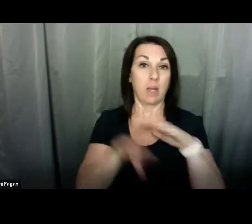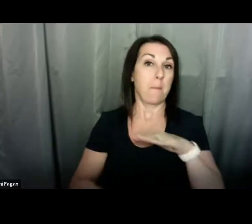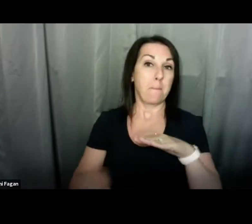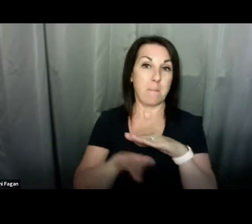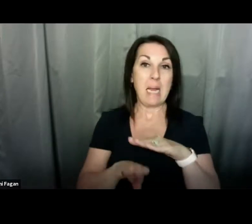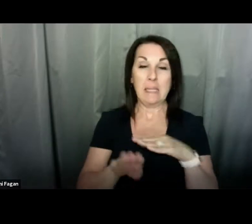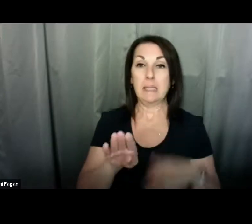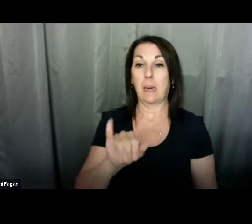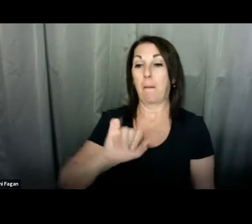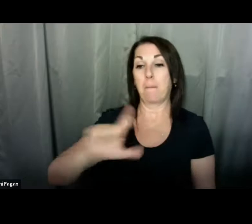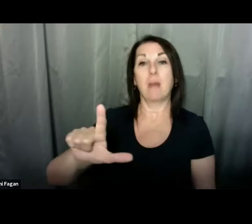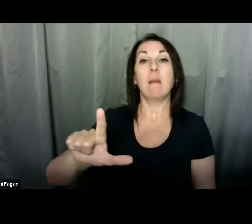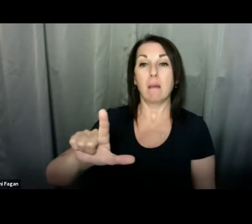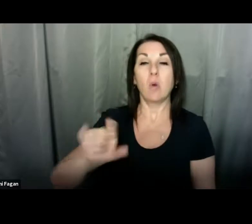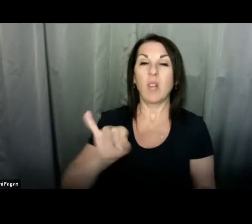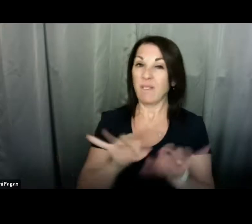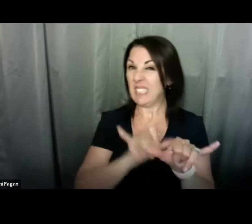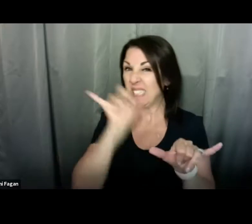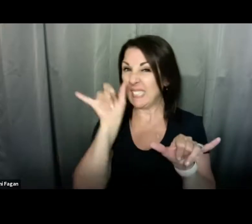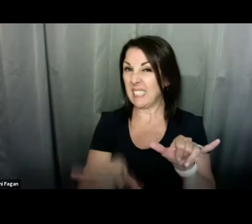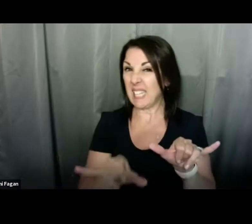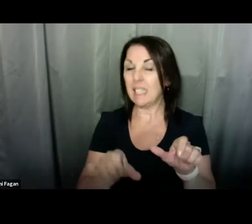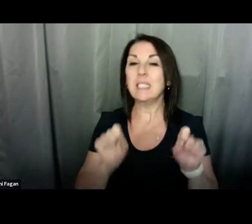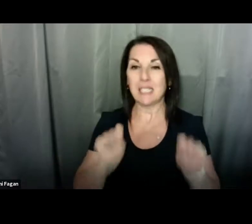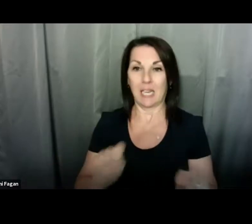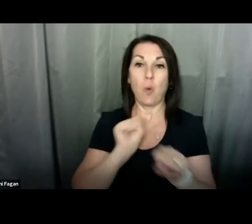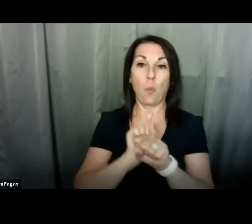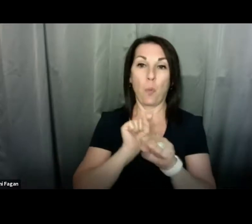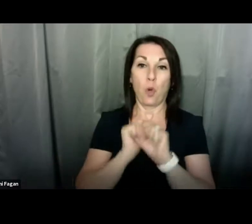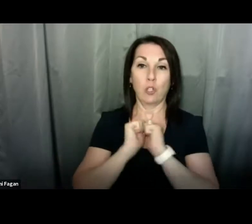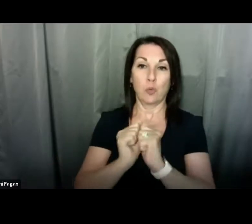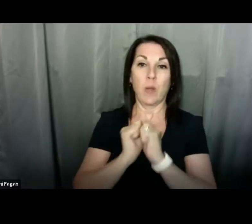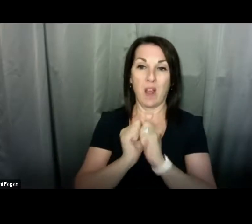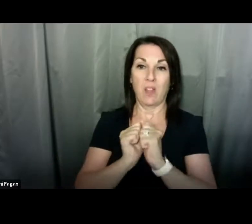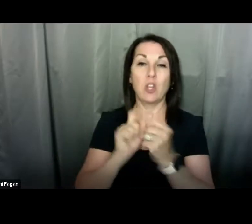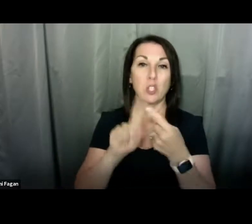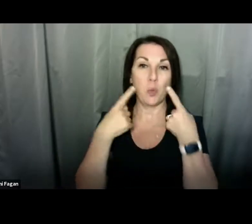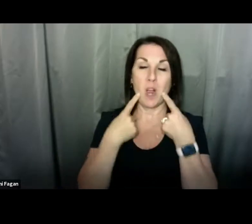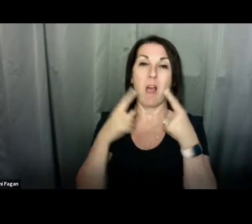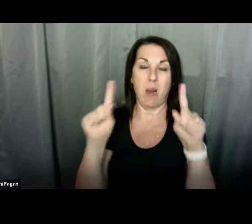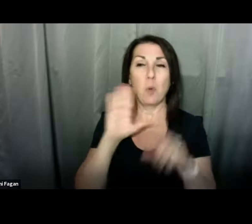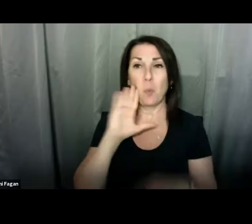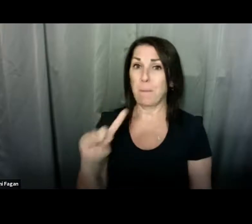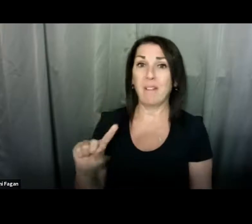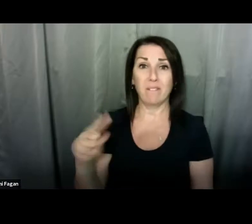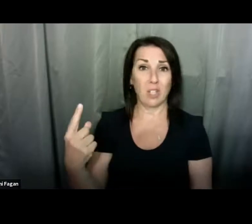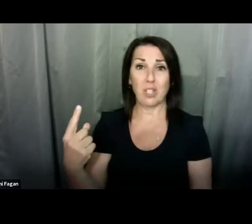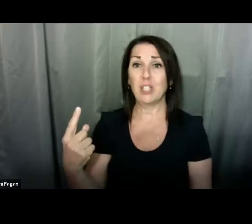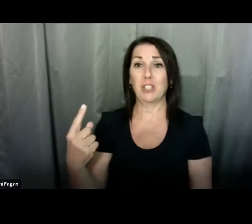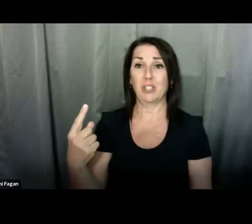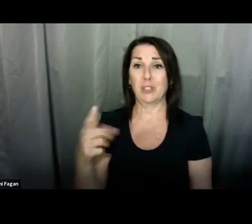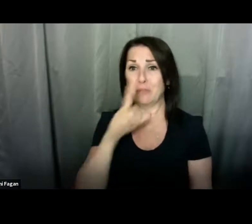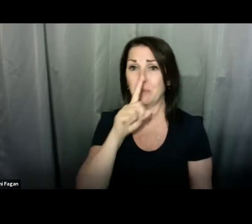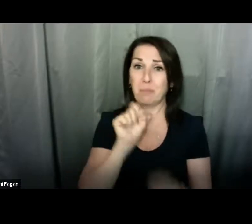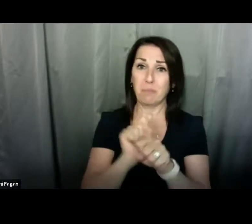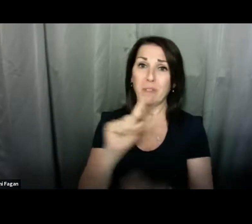bill, so long as they stay there, we can all work together on it. It would be a first. It would really be a first,